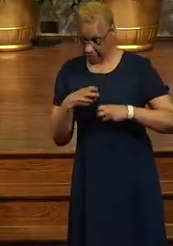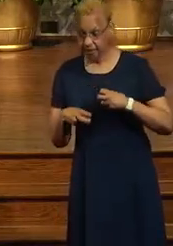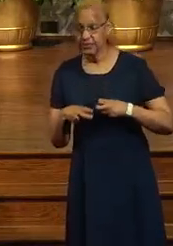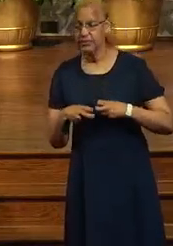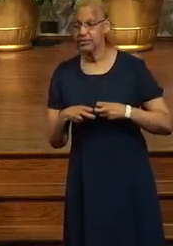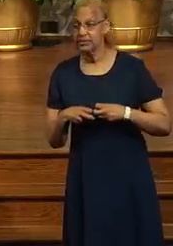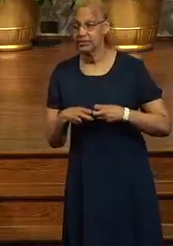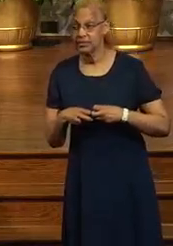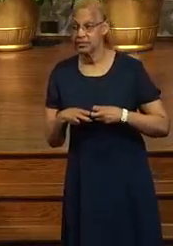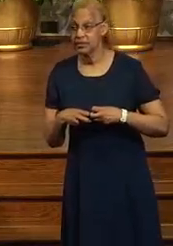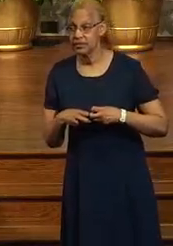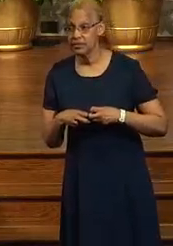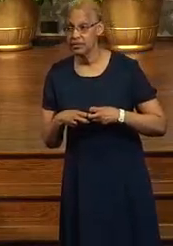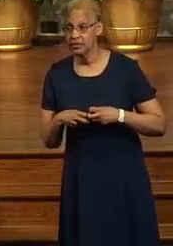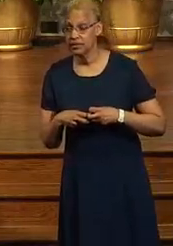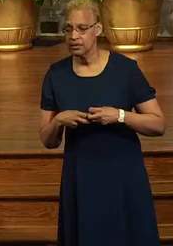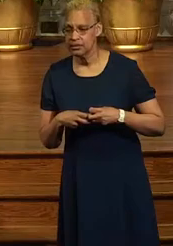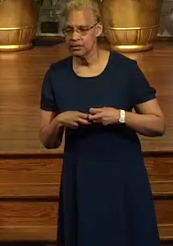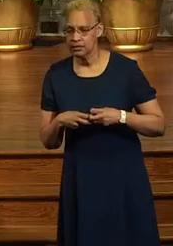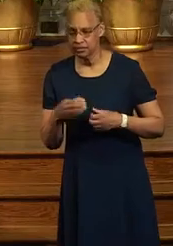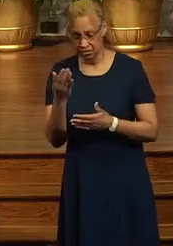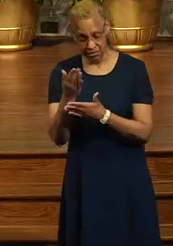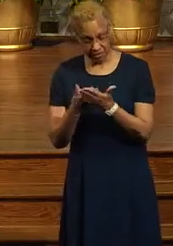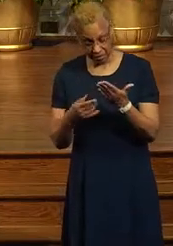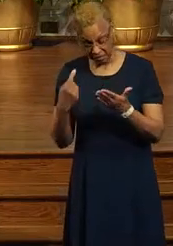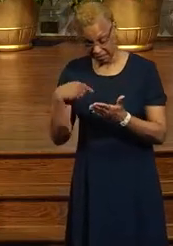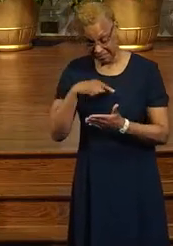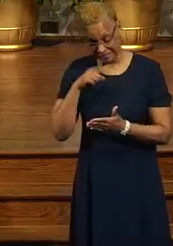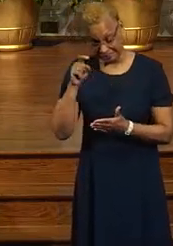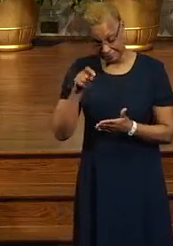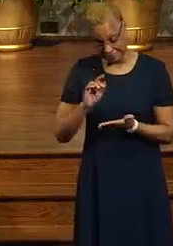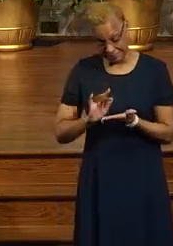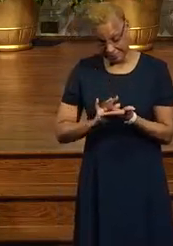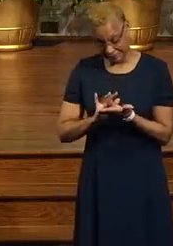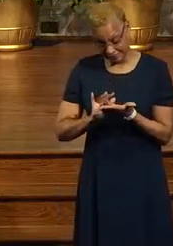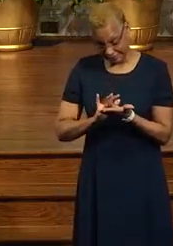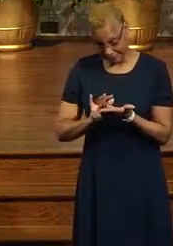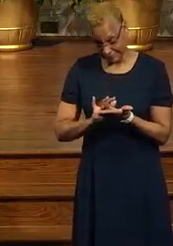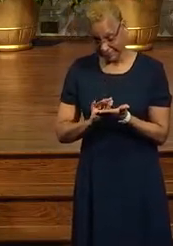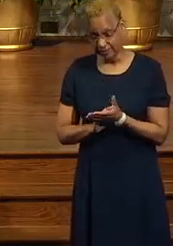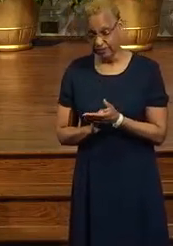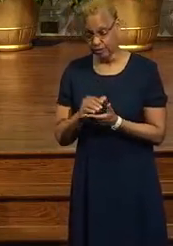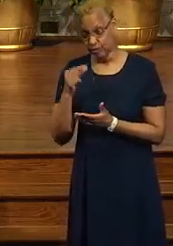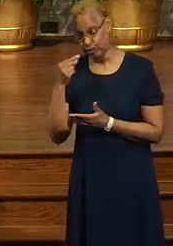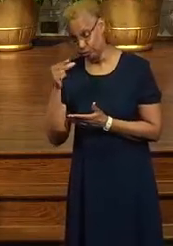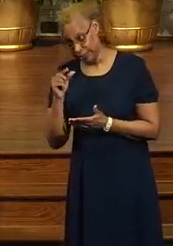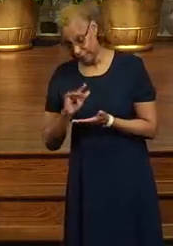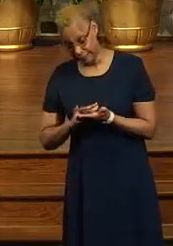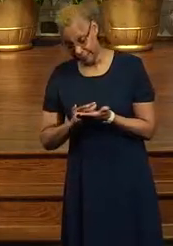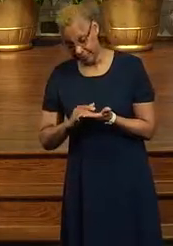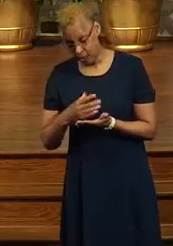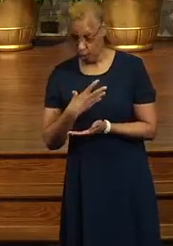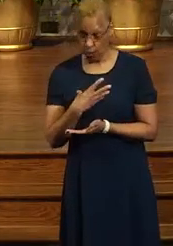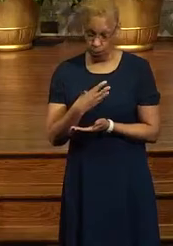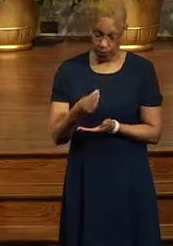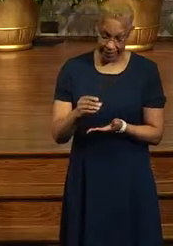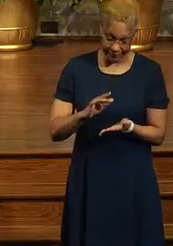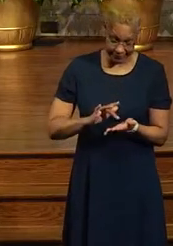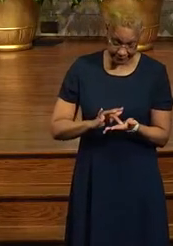some cupboards are overflowing with pills. Green pills. White